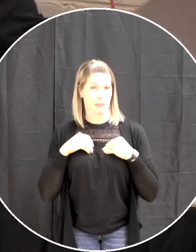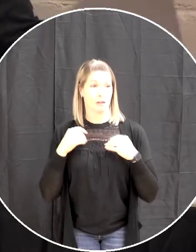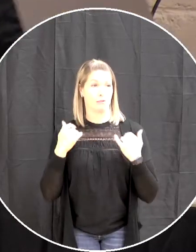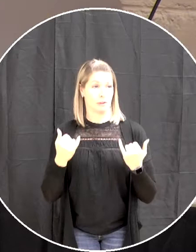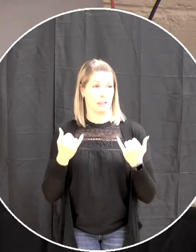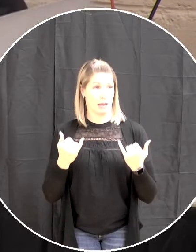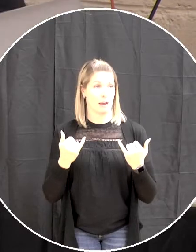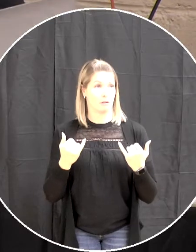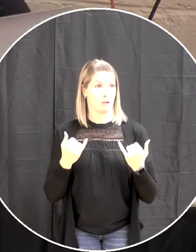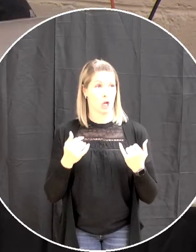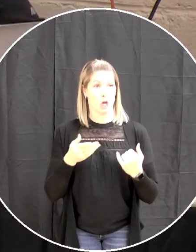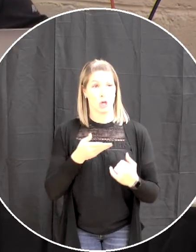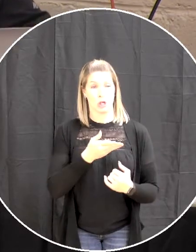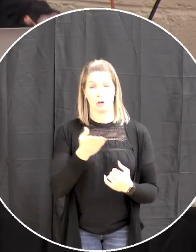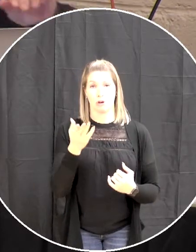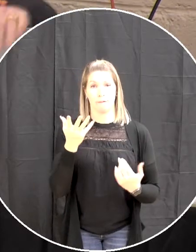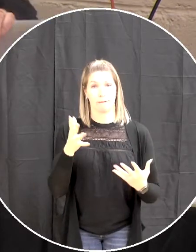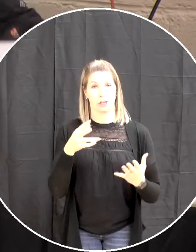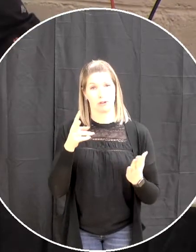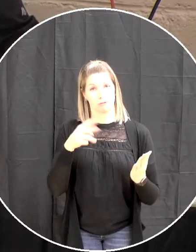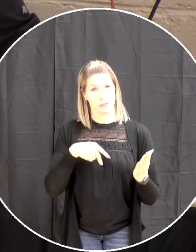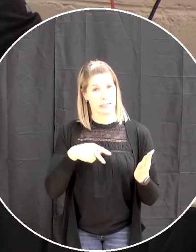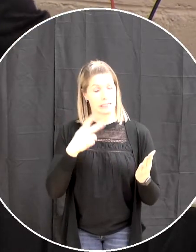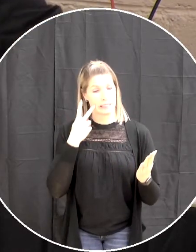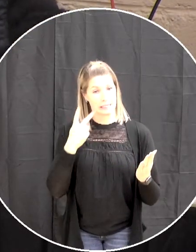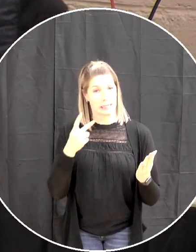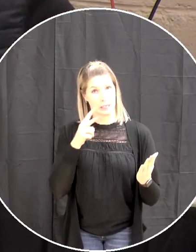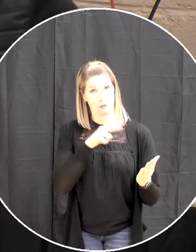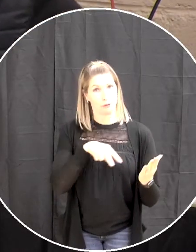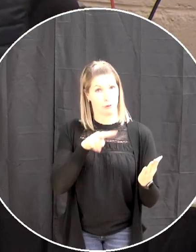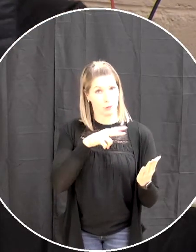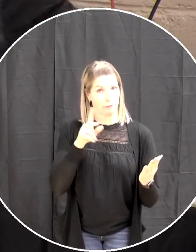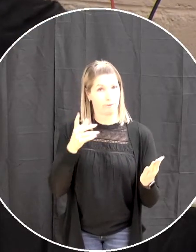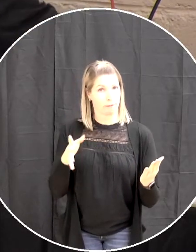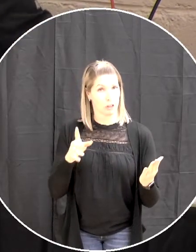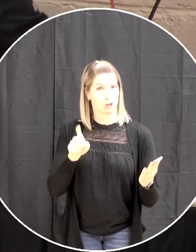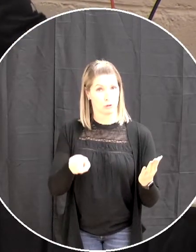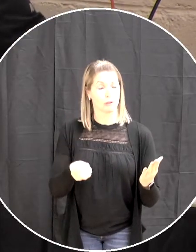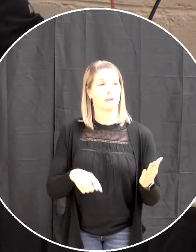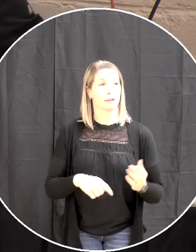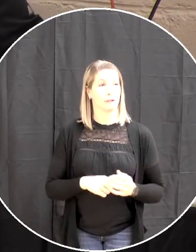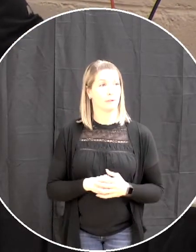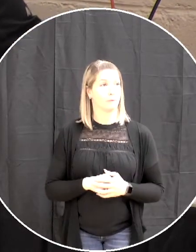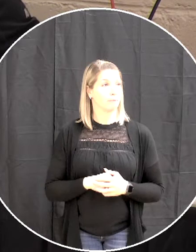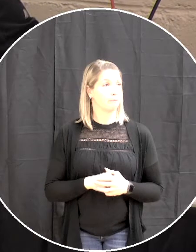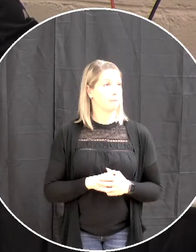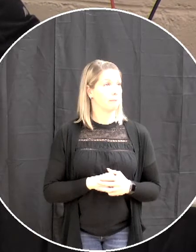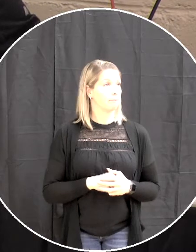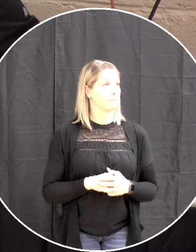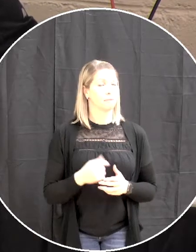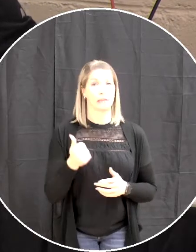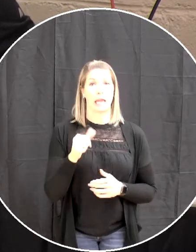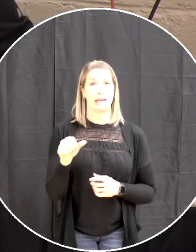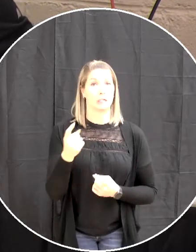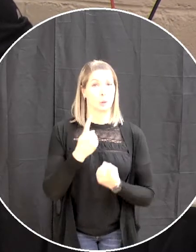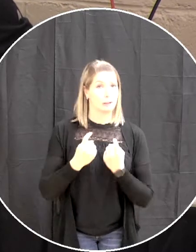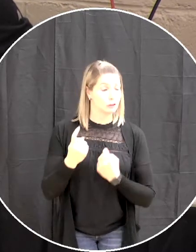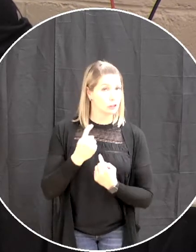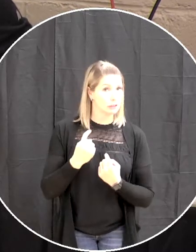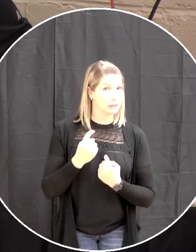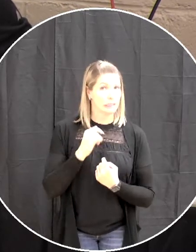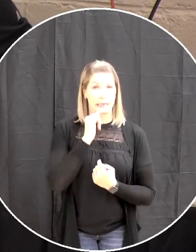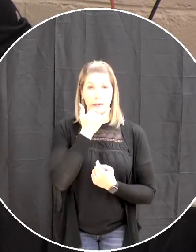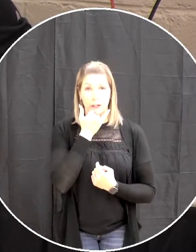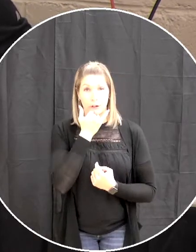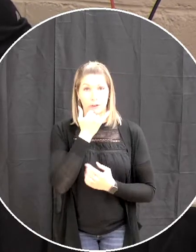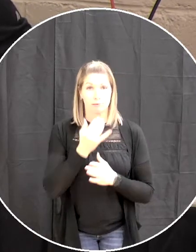piece, and people should have had the time to review that. Any questions or any errors or